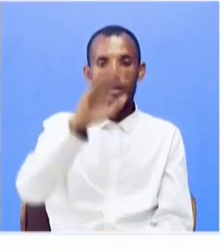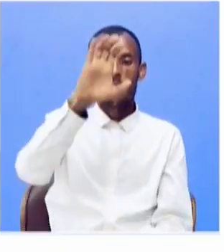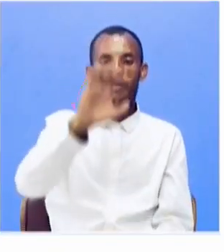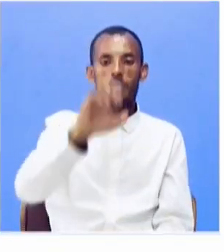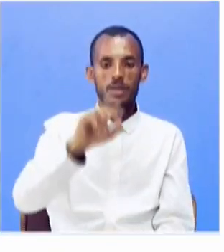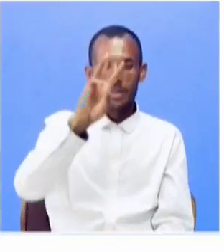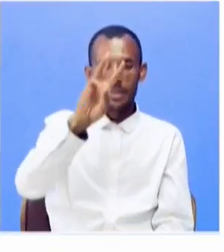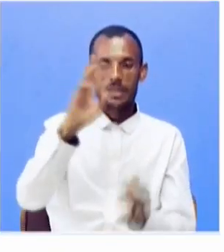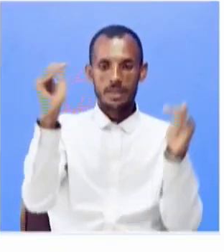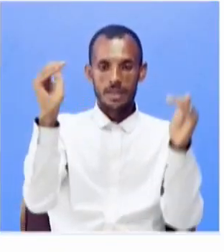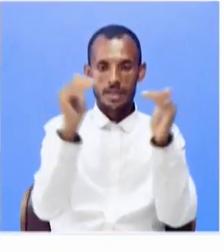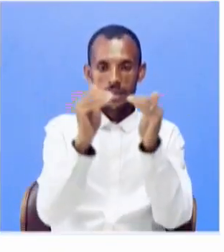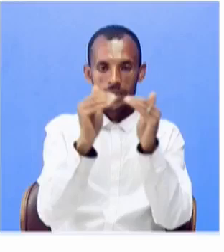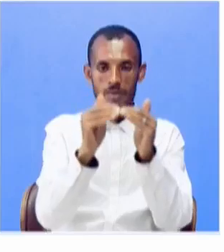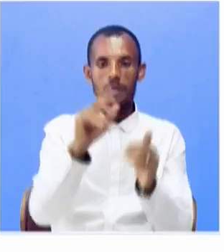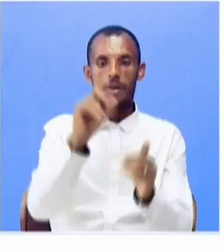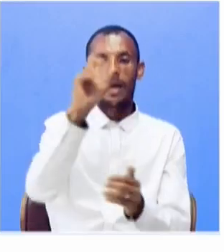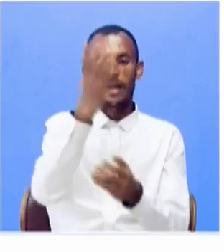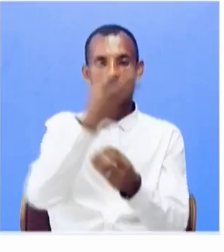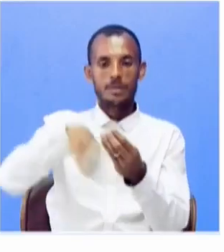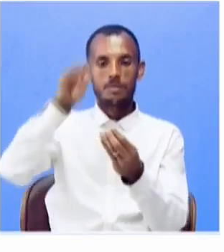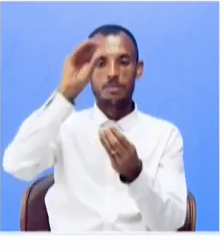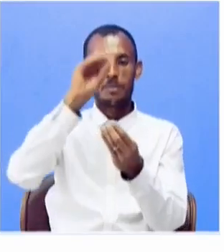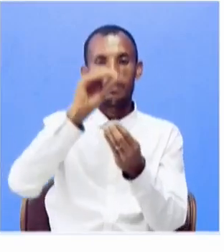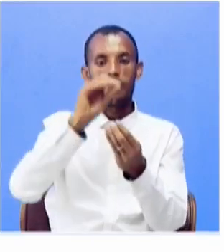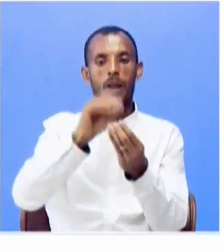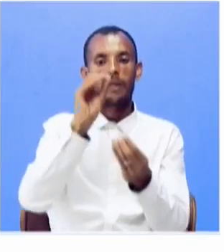equal to X plus, this it is